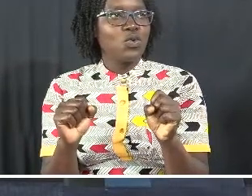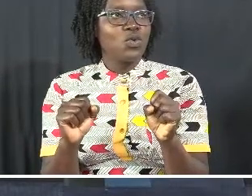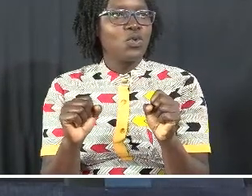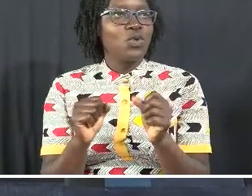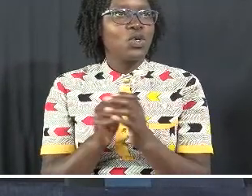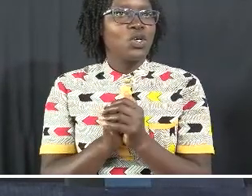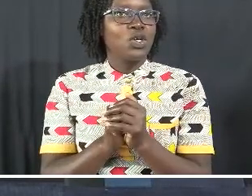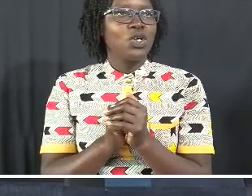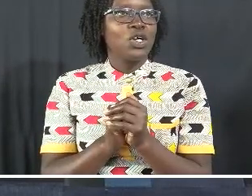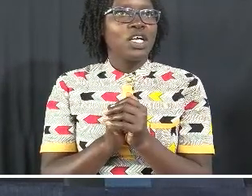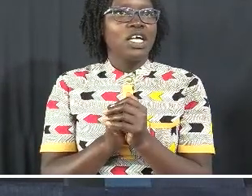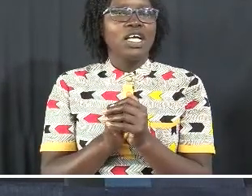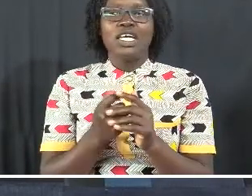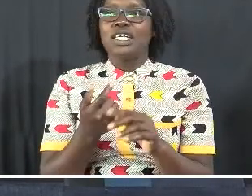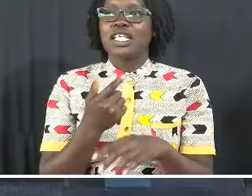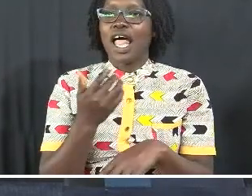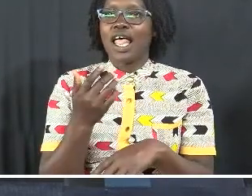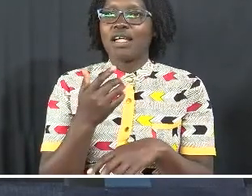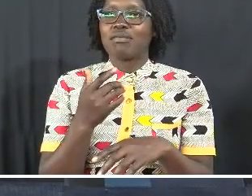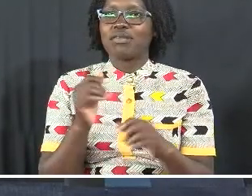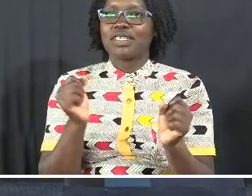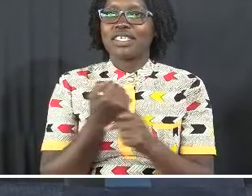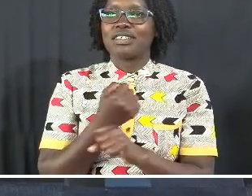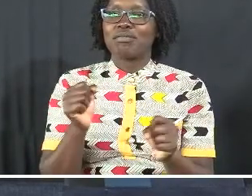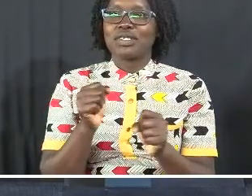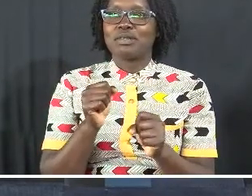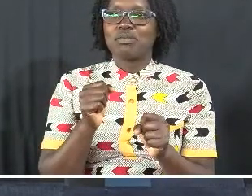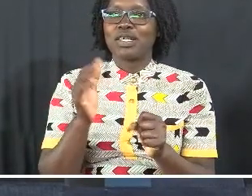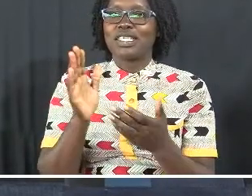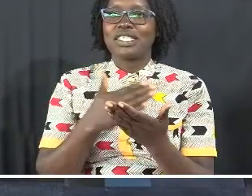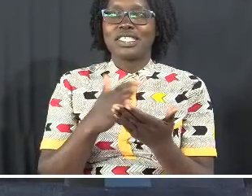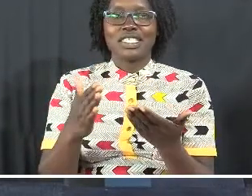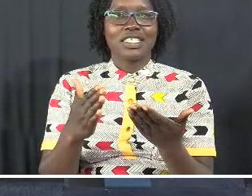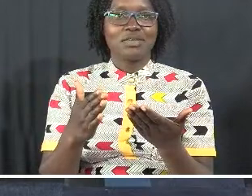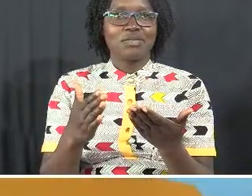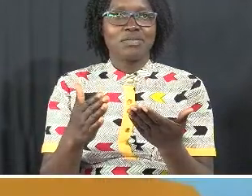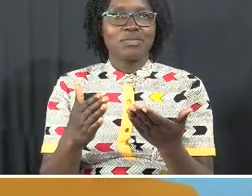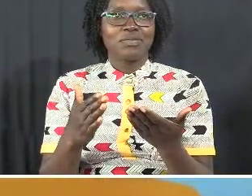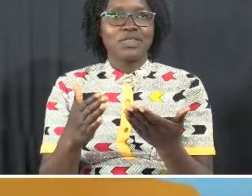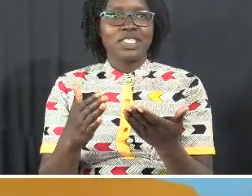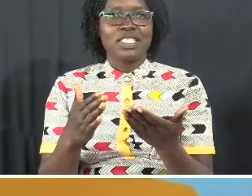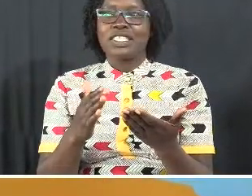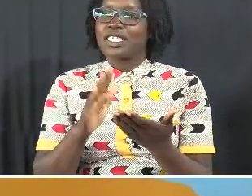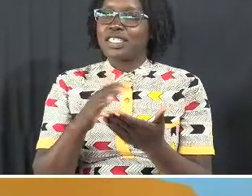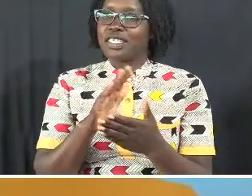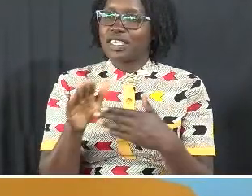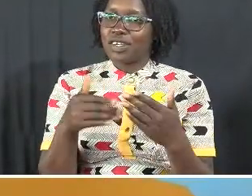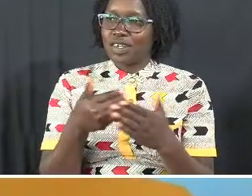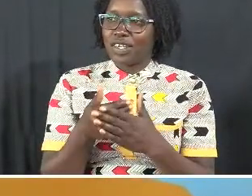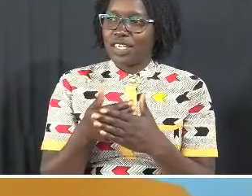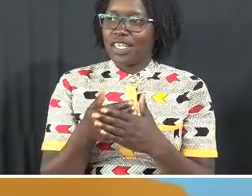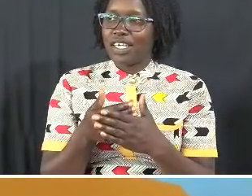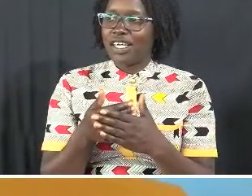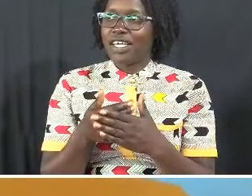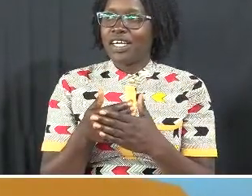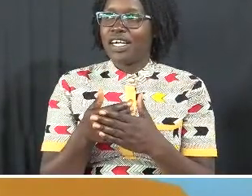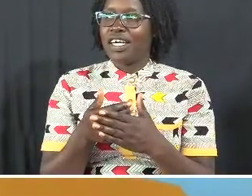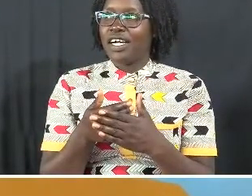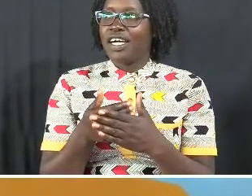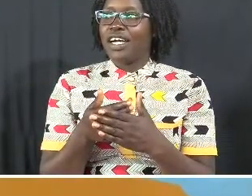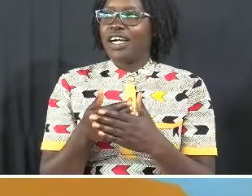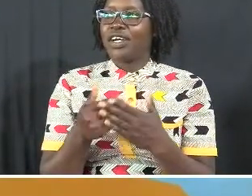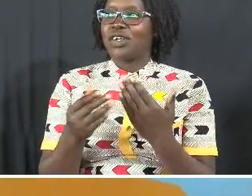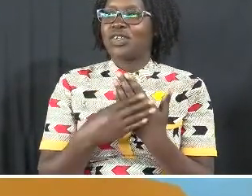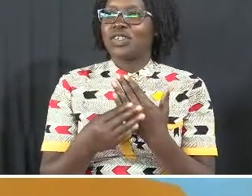There are some of you who are biting their tongues. So what I want to do, I want to sing all of it, and you sing all of it after